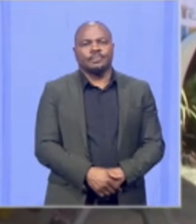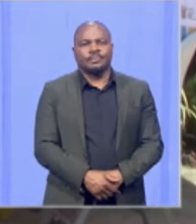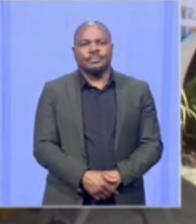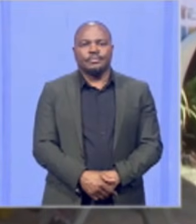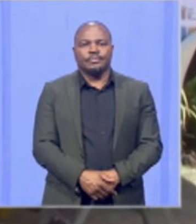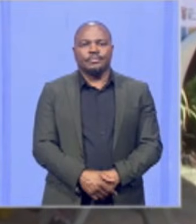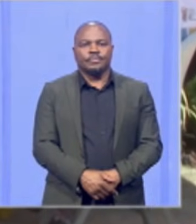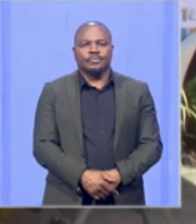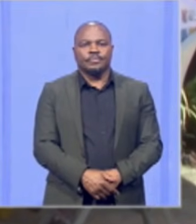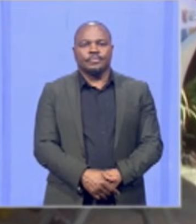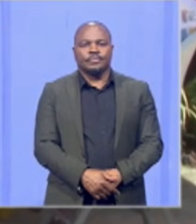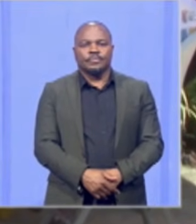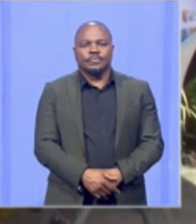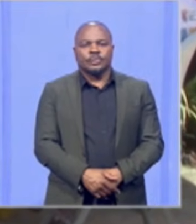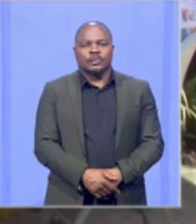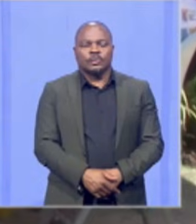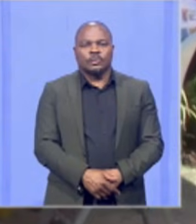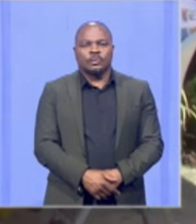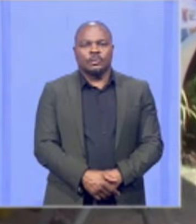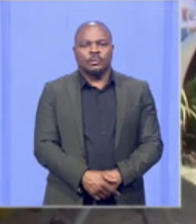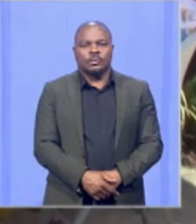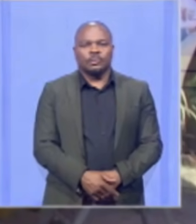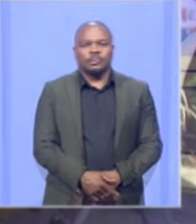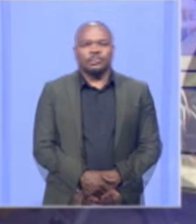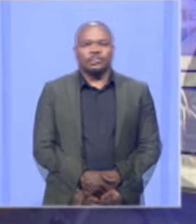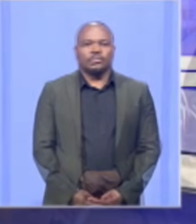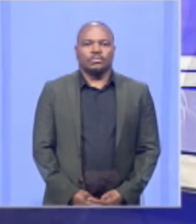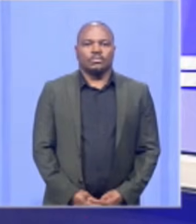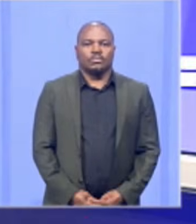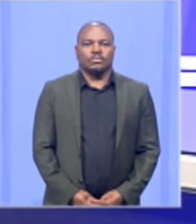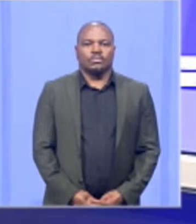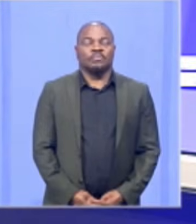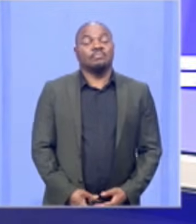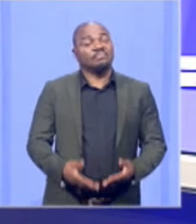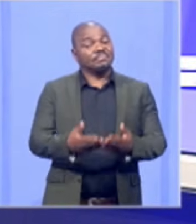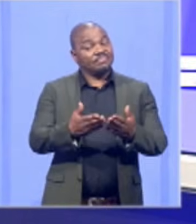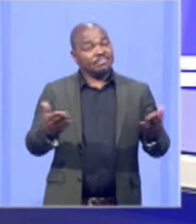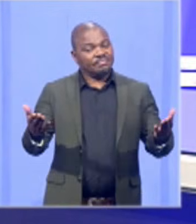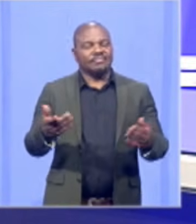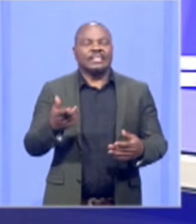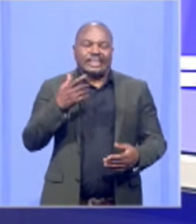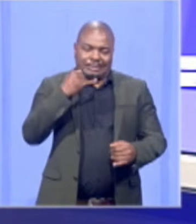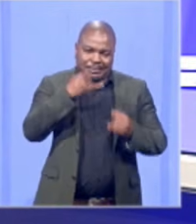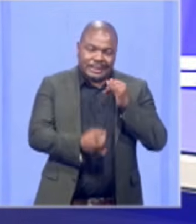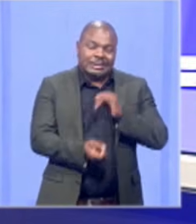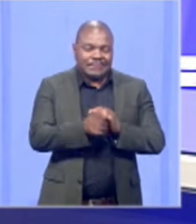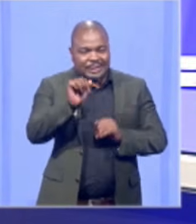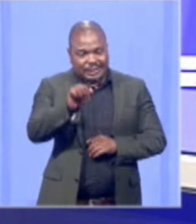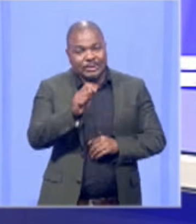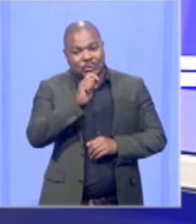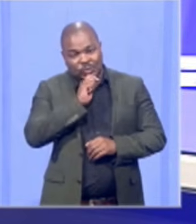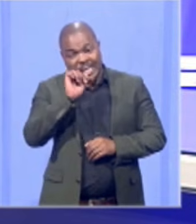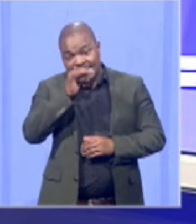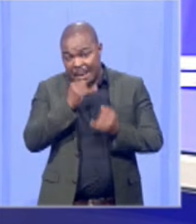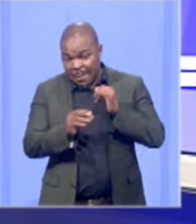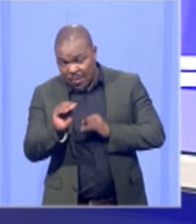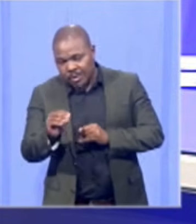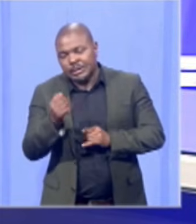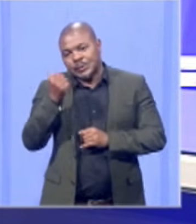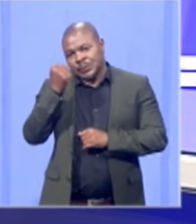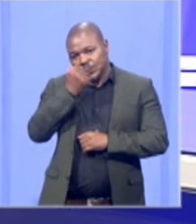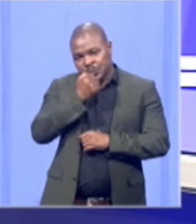la ditaba ho SABC Bloemfontein Mogedi khojwe le maotomane fa re go sitetse otlhe re ne le